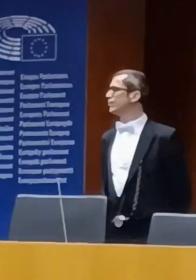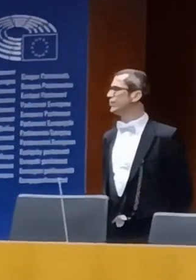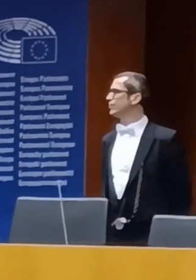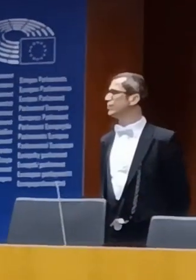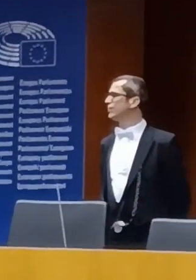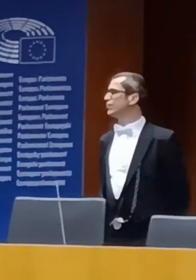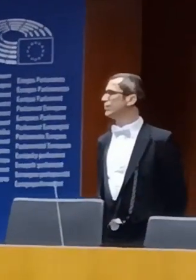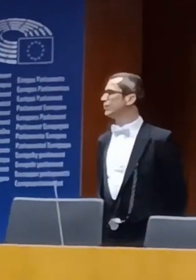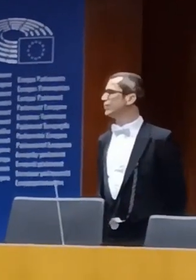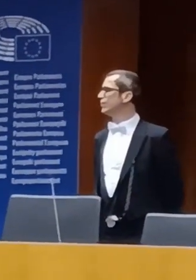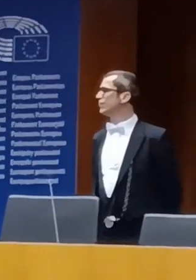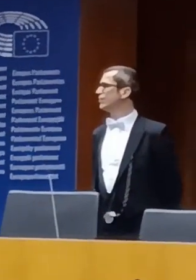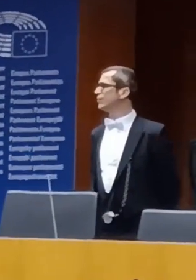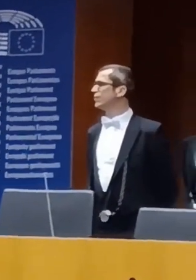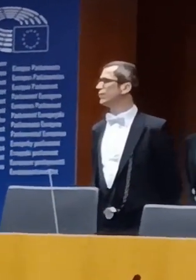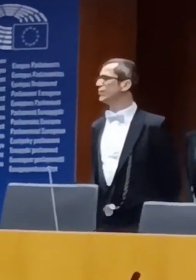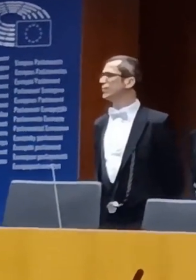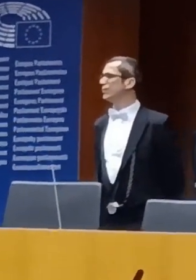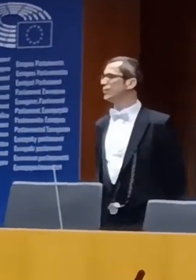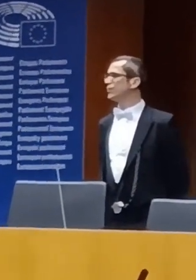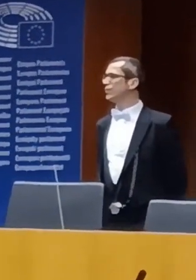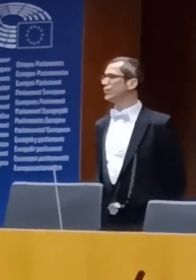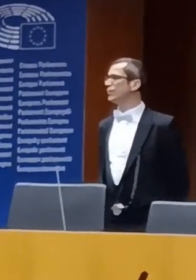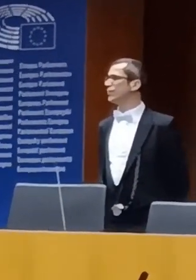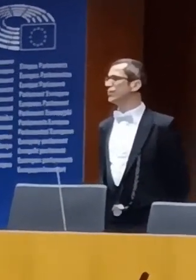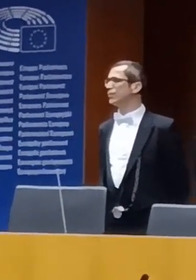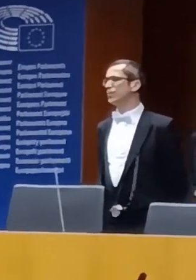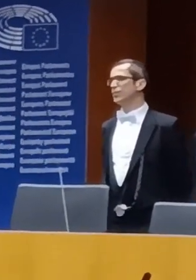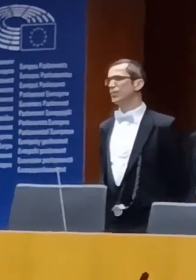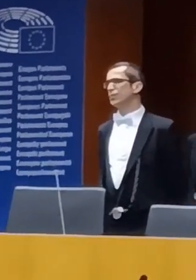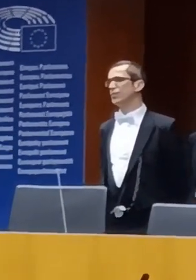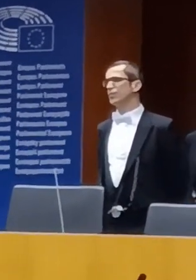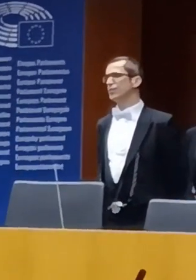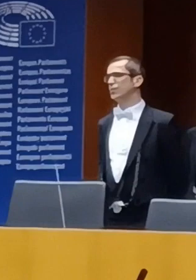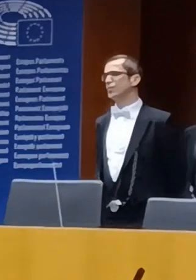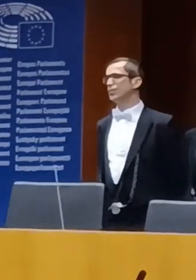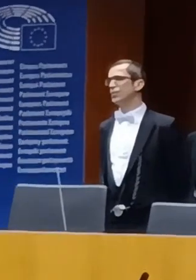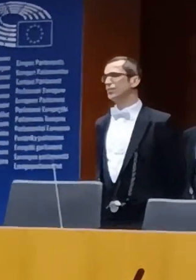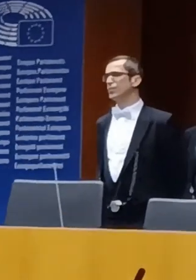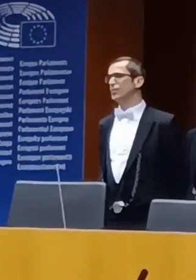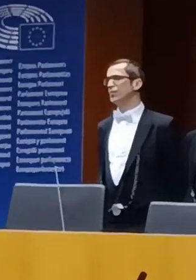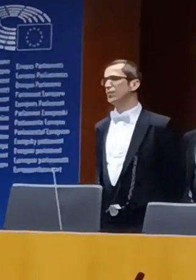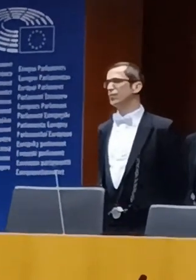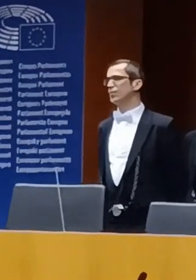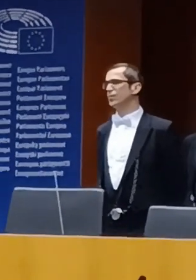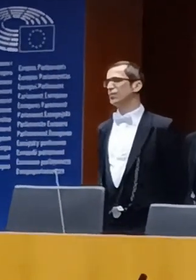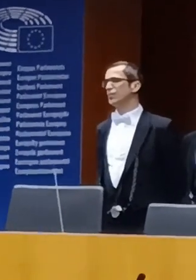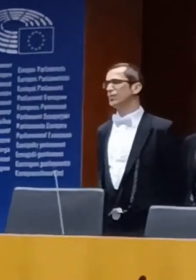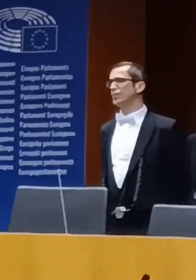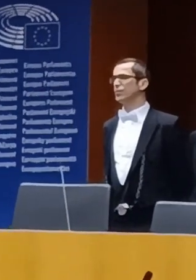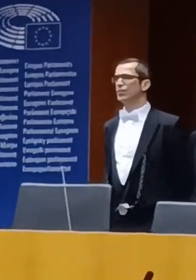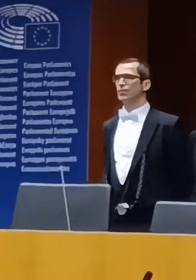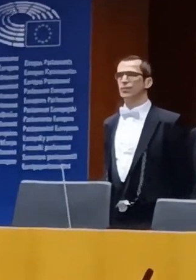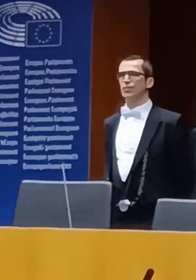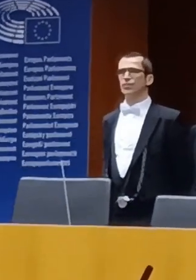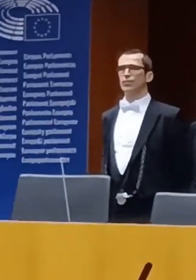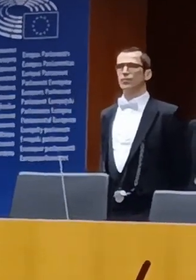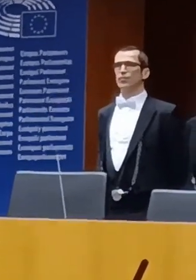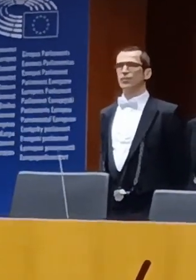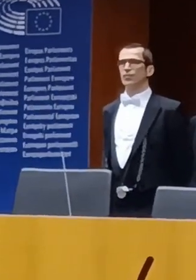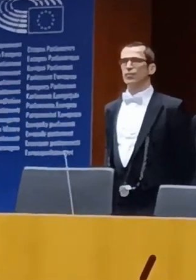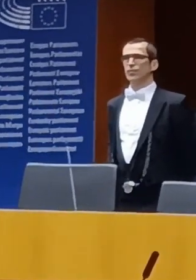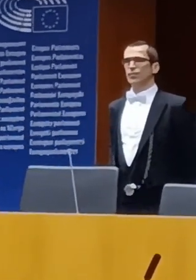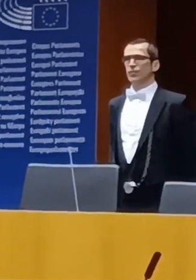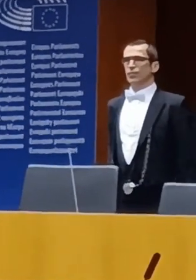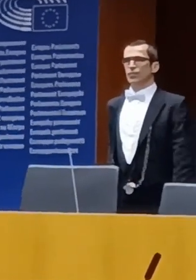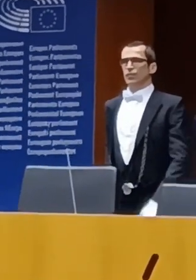This European Parliament is a place of inclusion of all in European society, and you are all most welcome here. I would like to